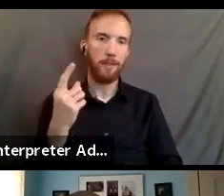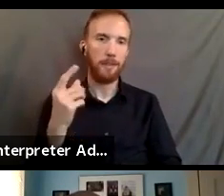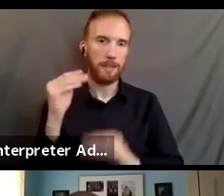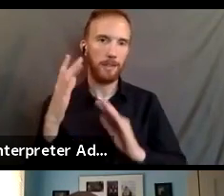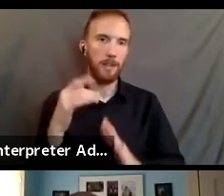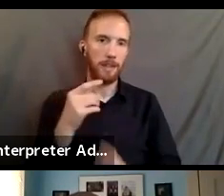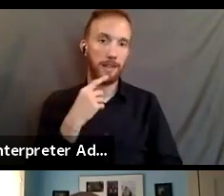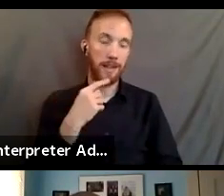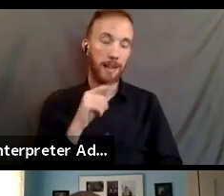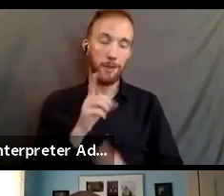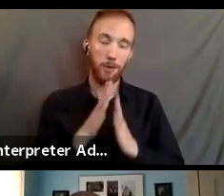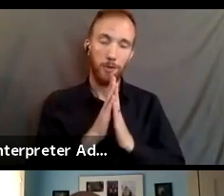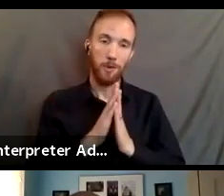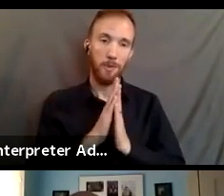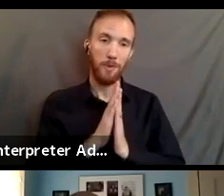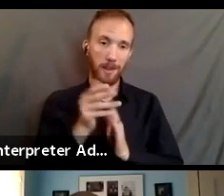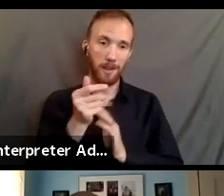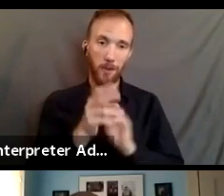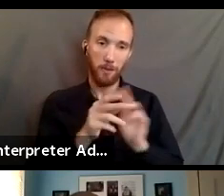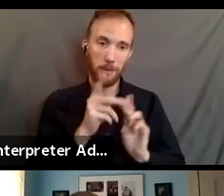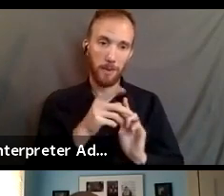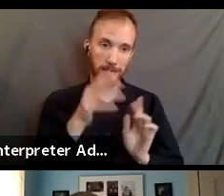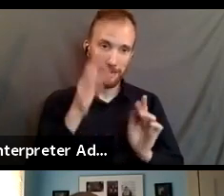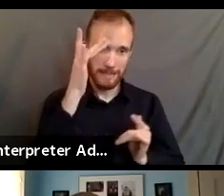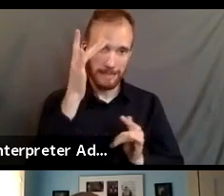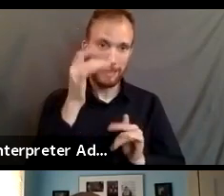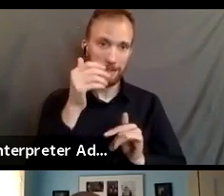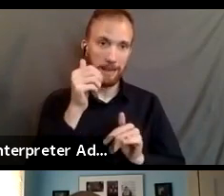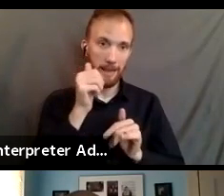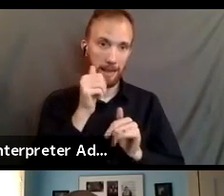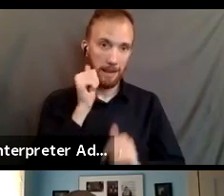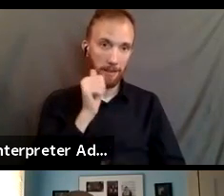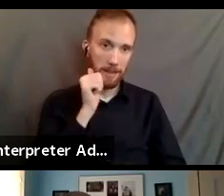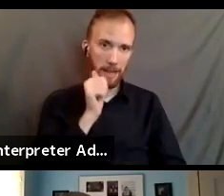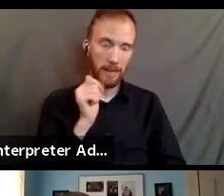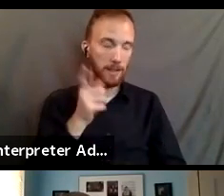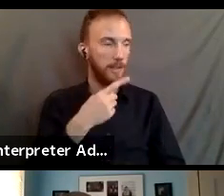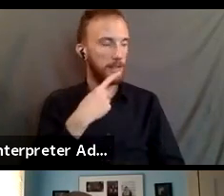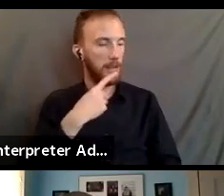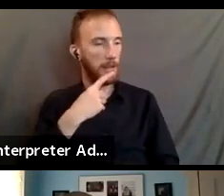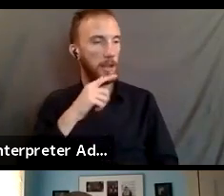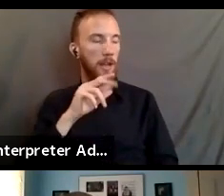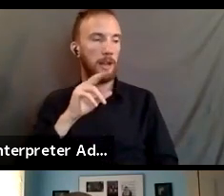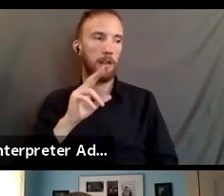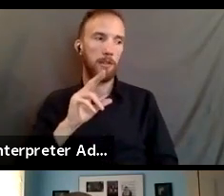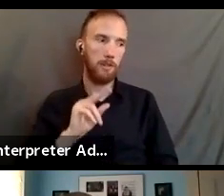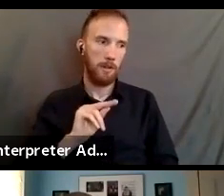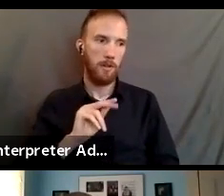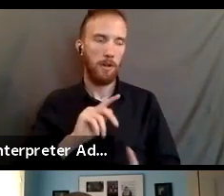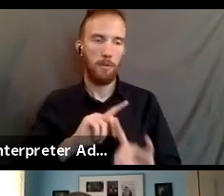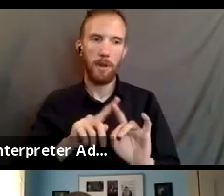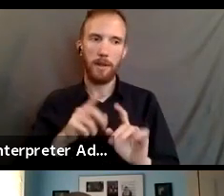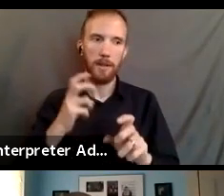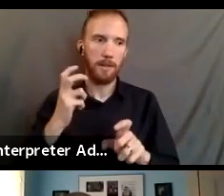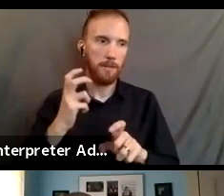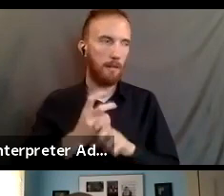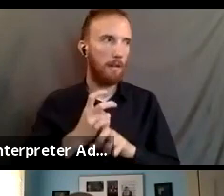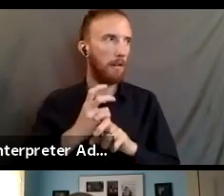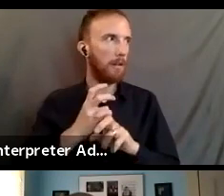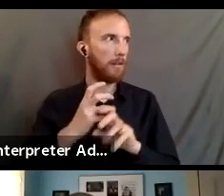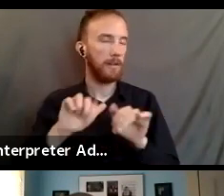be sick every day she responded in a serious tone no but it's harder to play ketchup and manage the